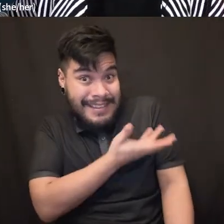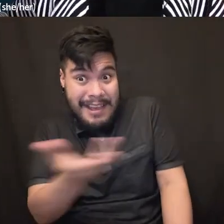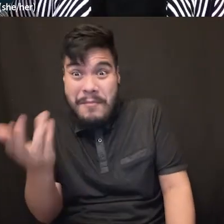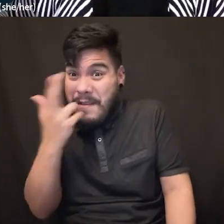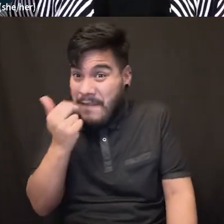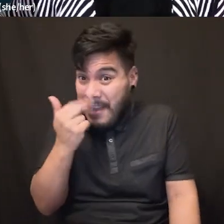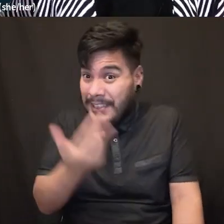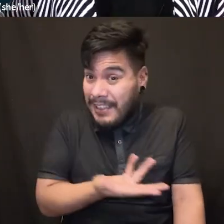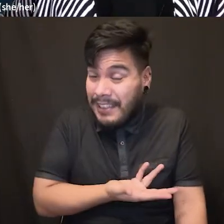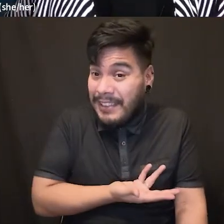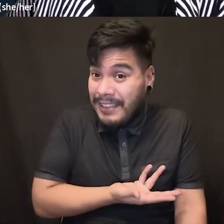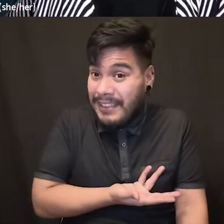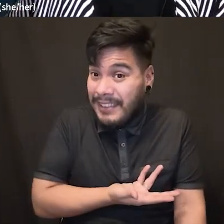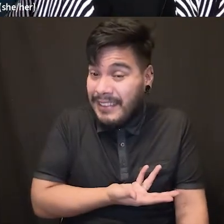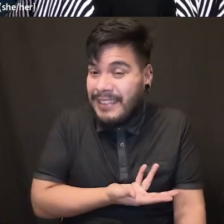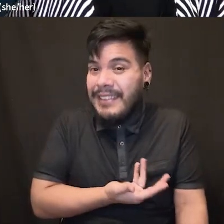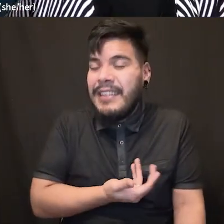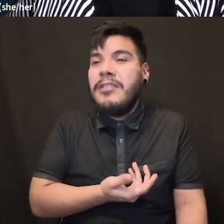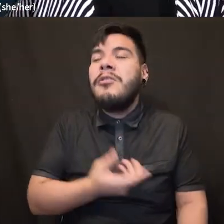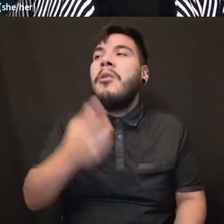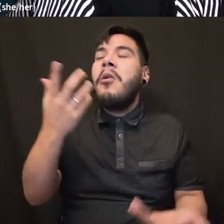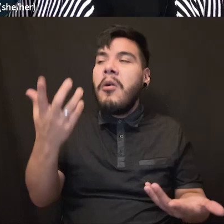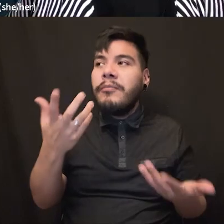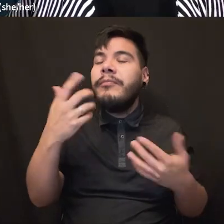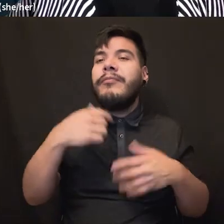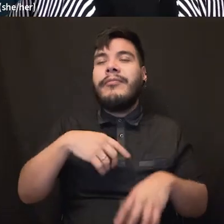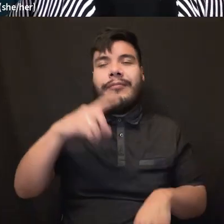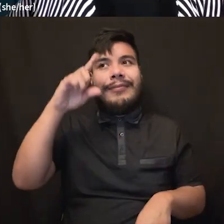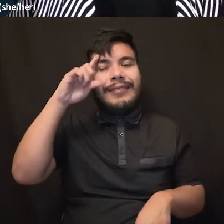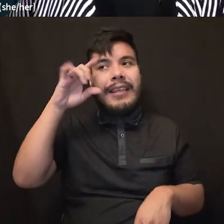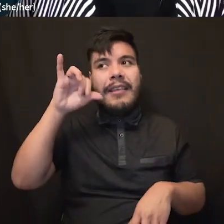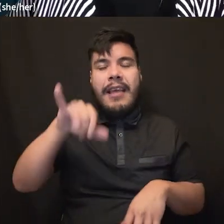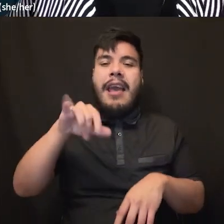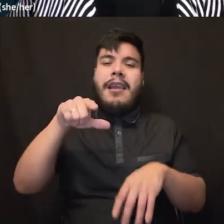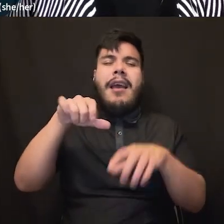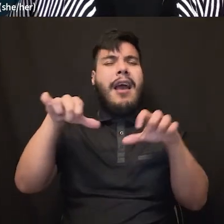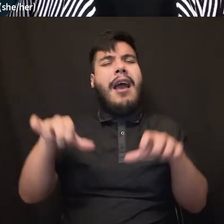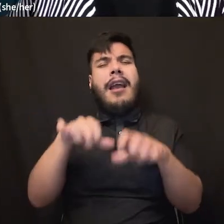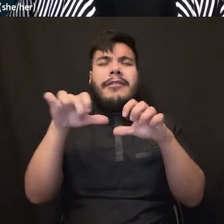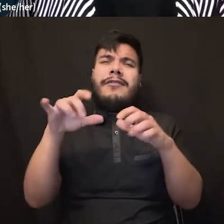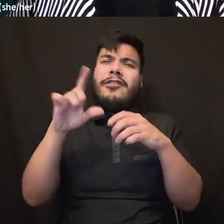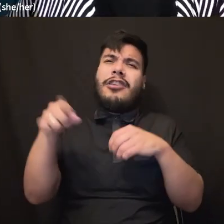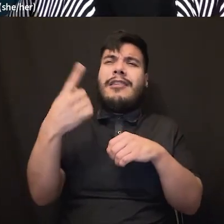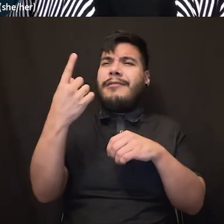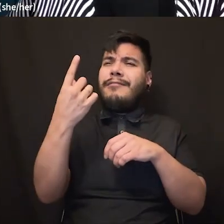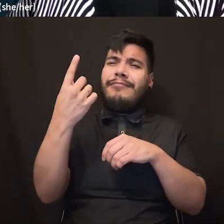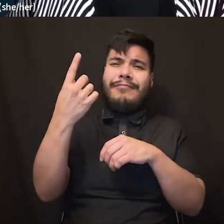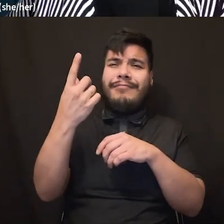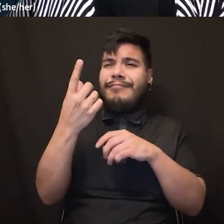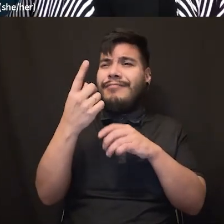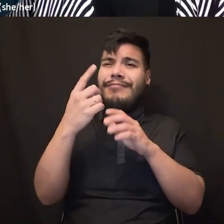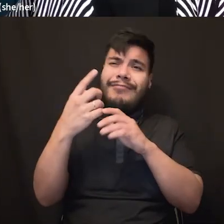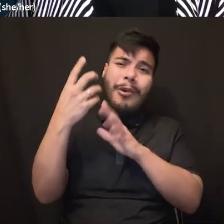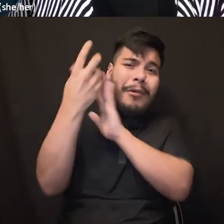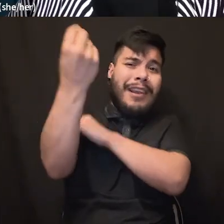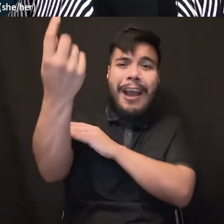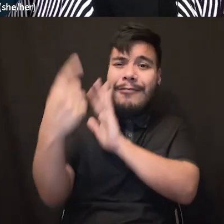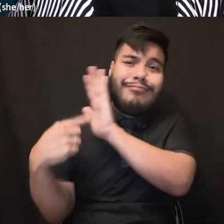funny. And so I think just the act of putting ourselves out there is